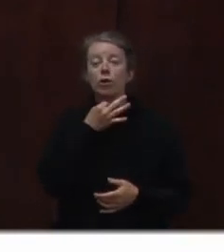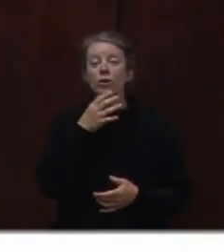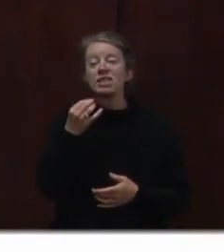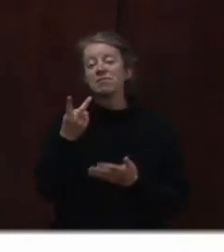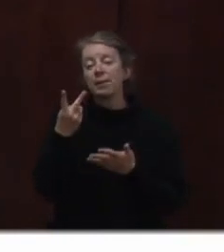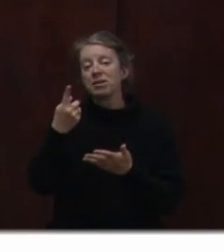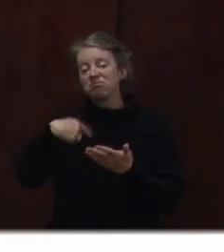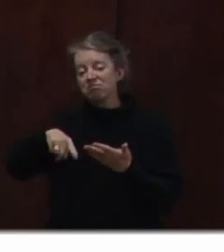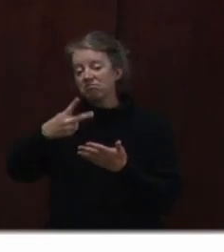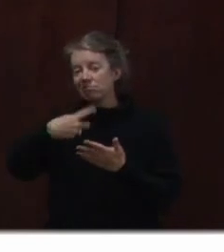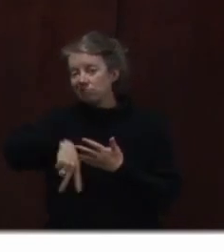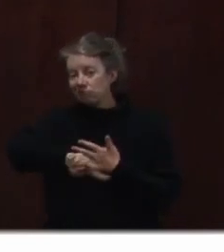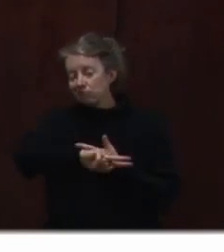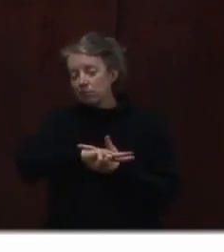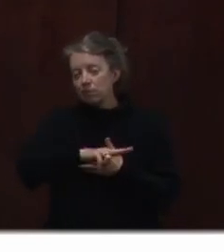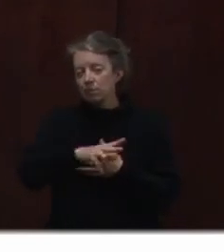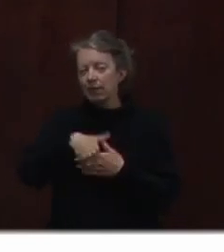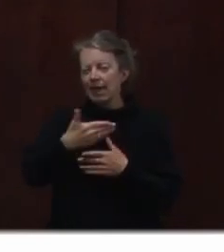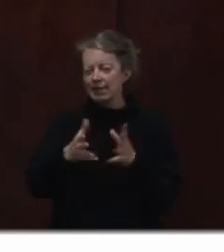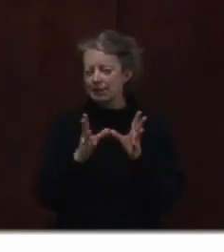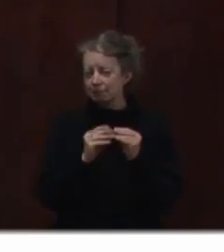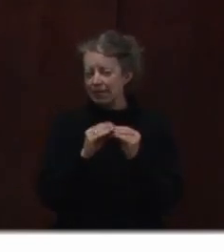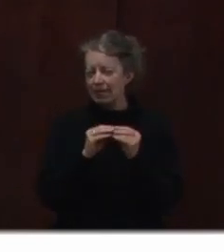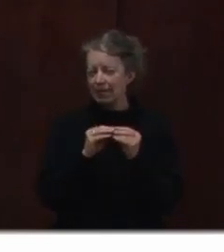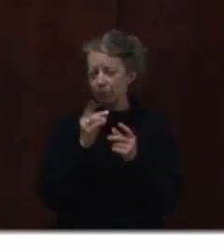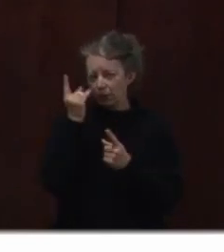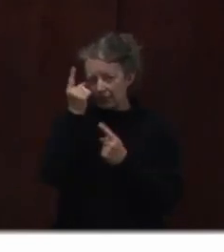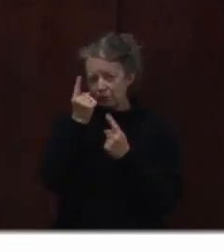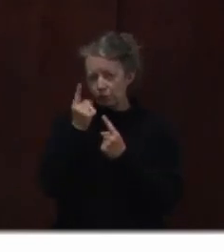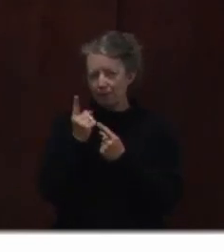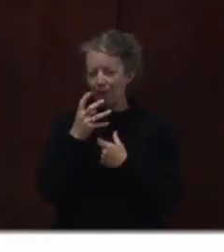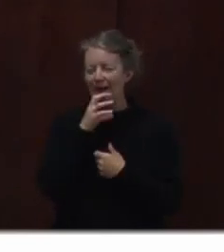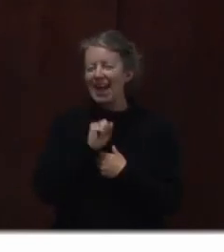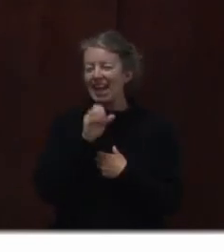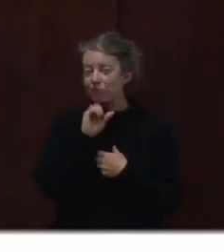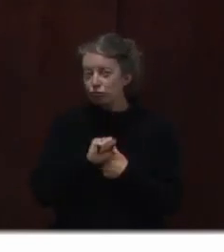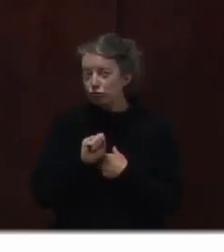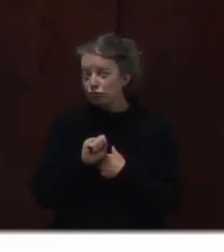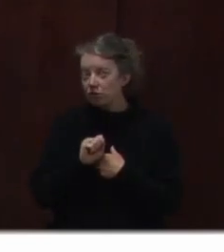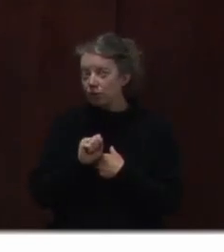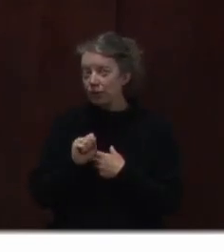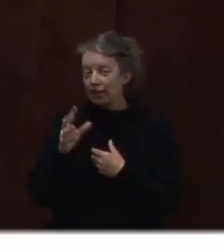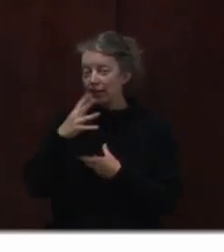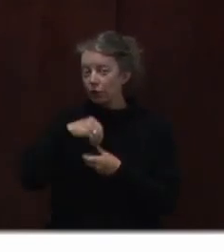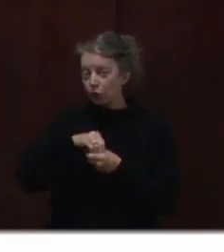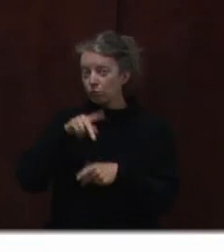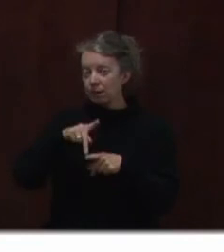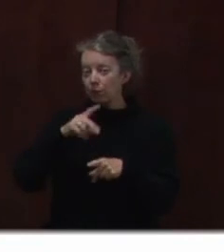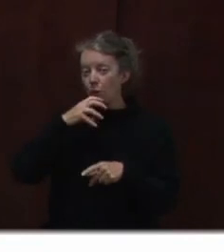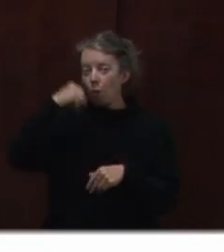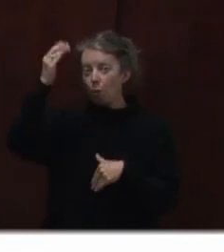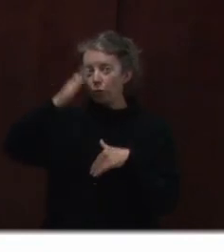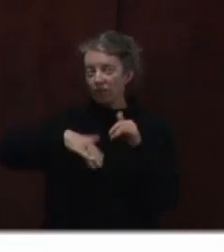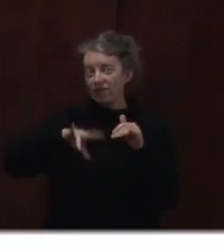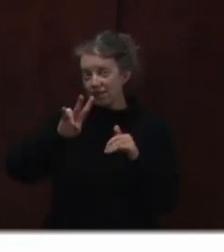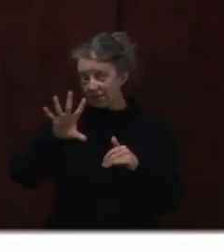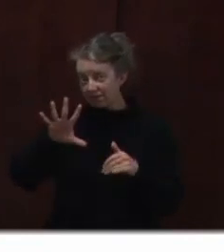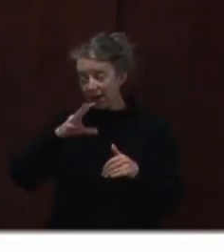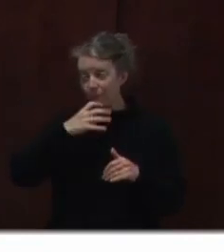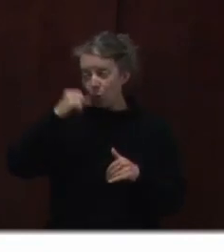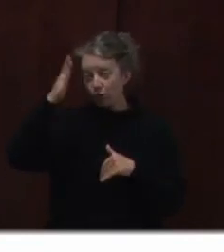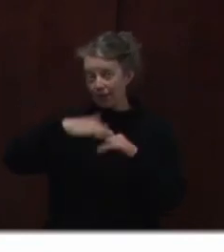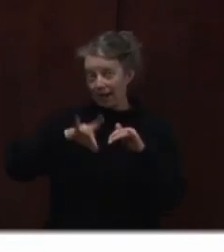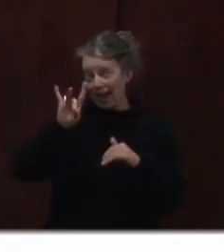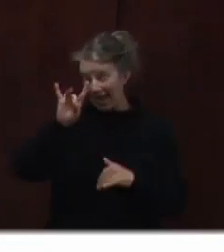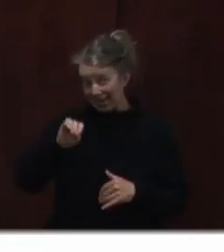the, in terms of age, folks that are 75 years of age and older, or even 80, if that's